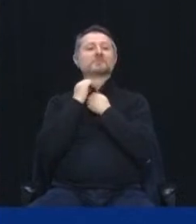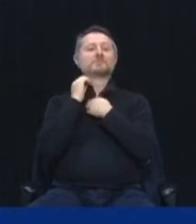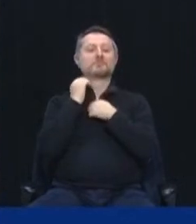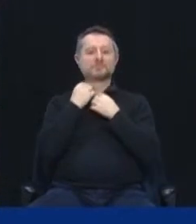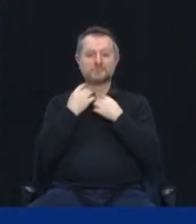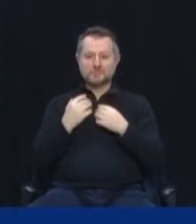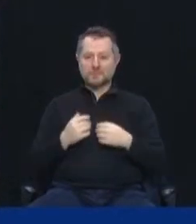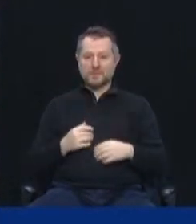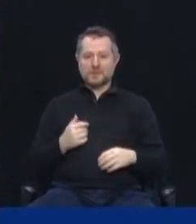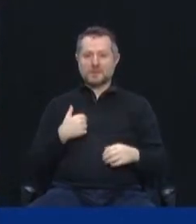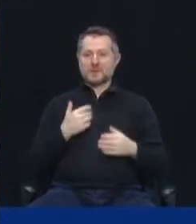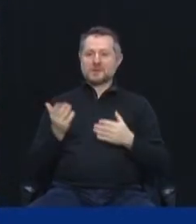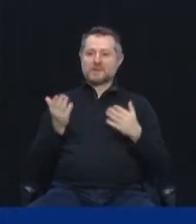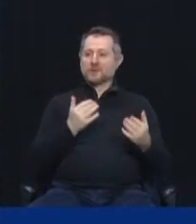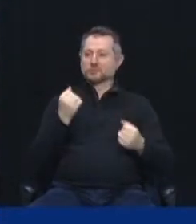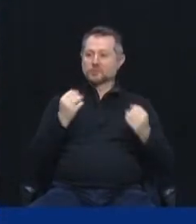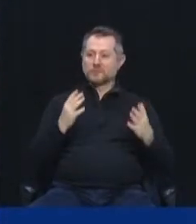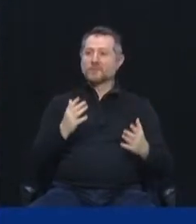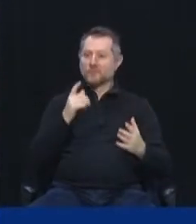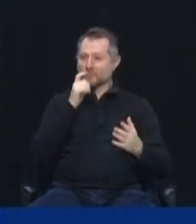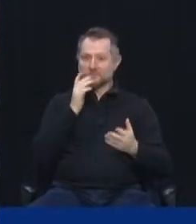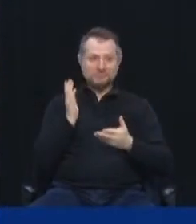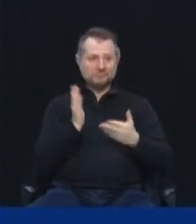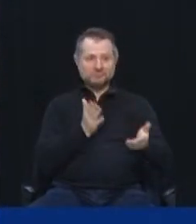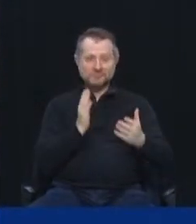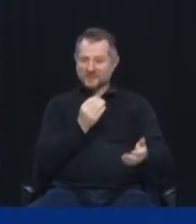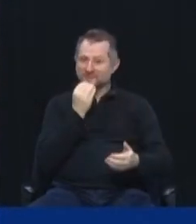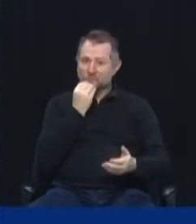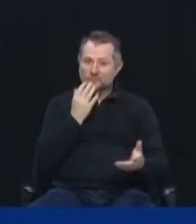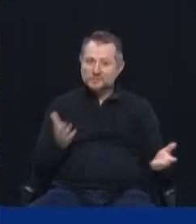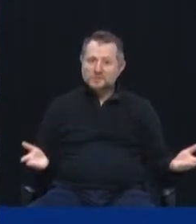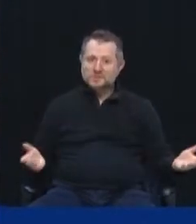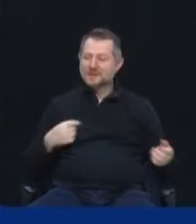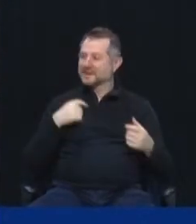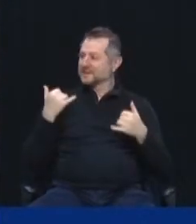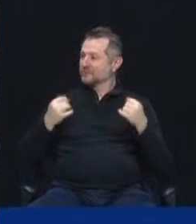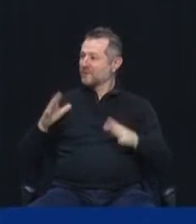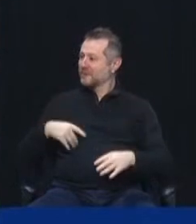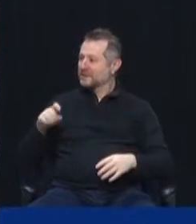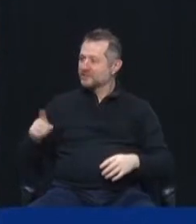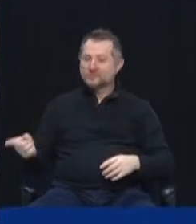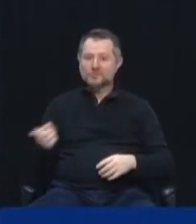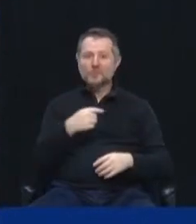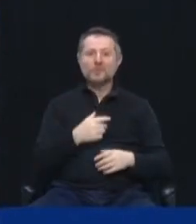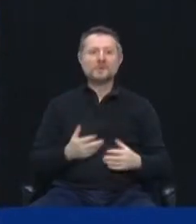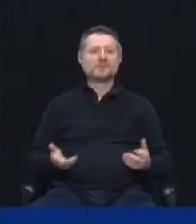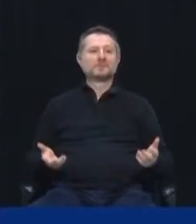delivery people to deliver the foods. You have to go.